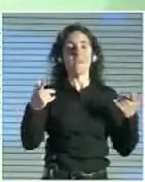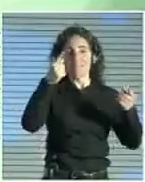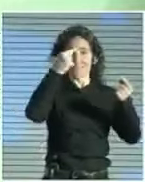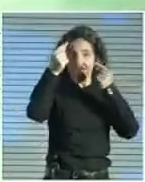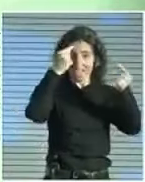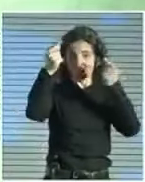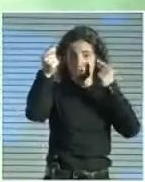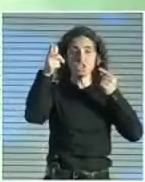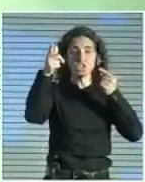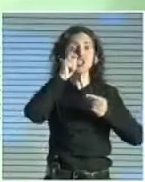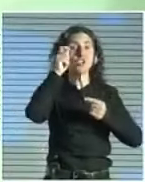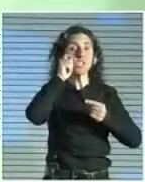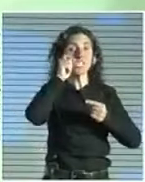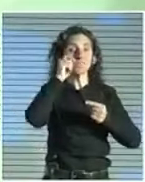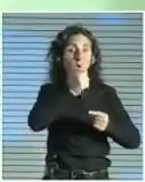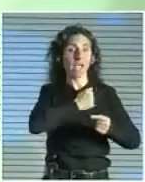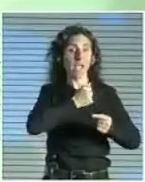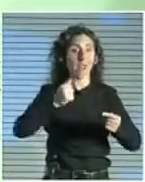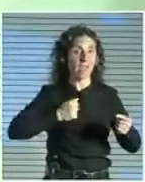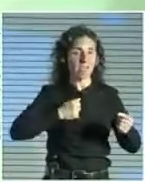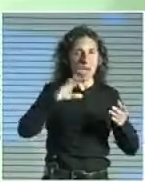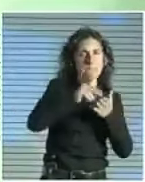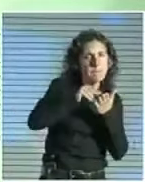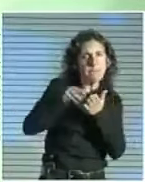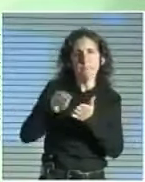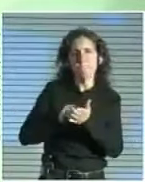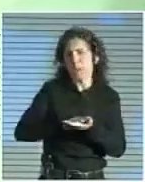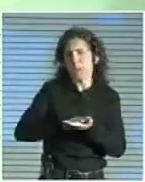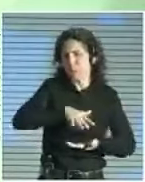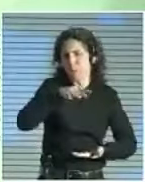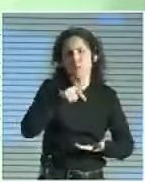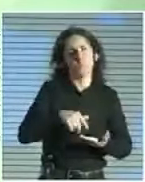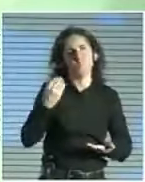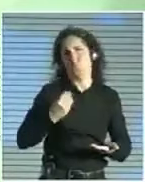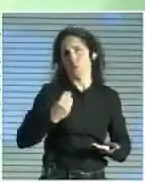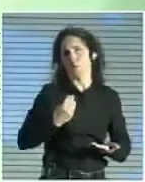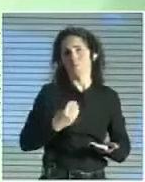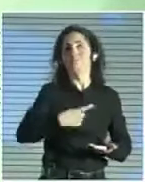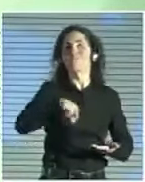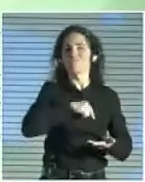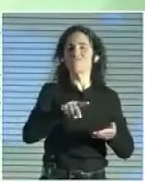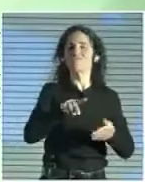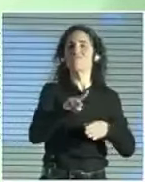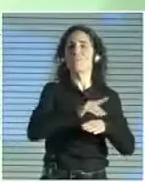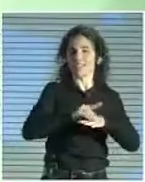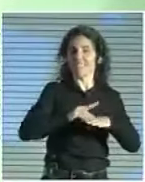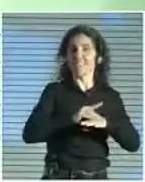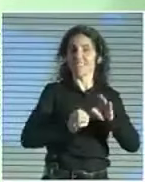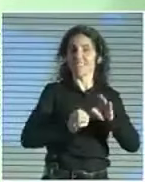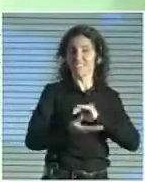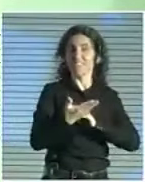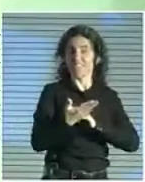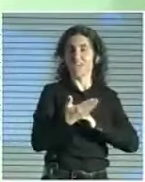we're doing the data architecture around that, is creating a central intelligence of trusted source